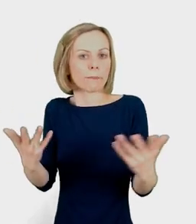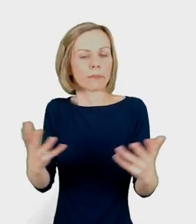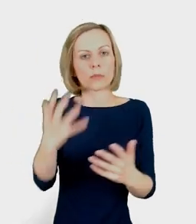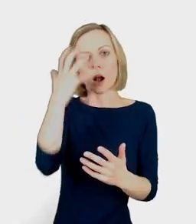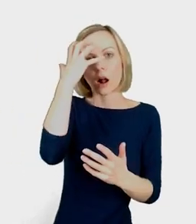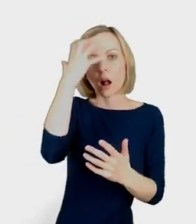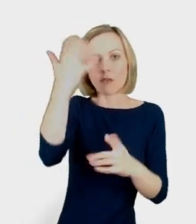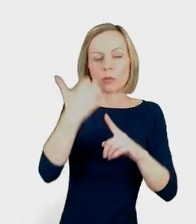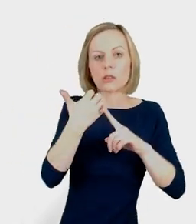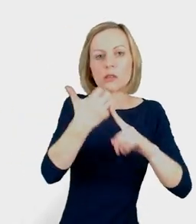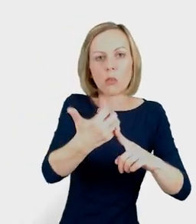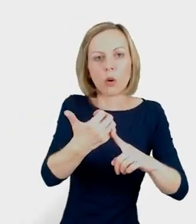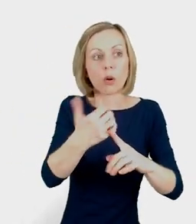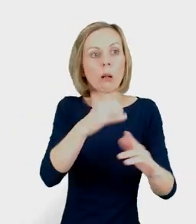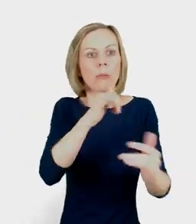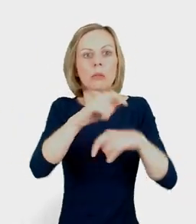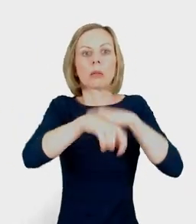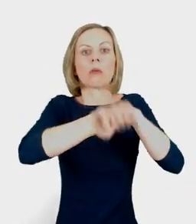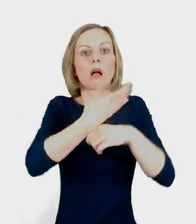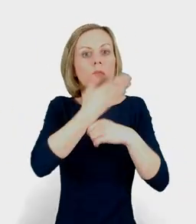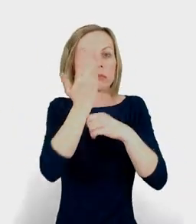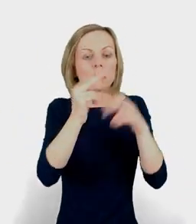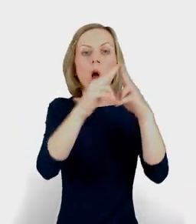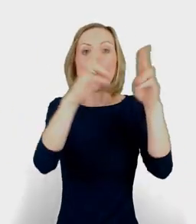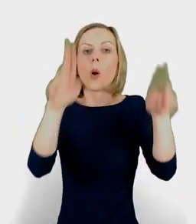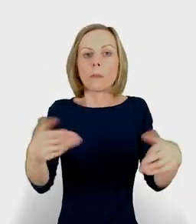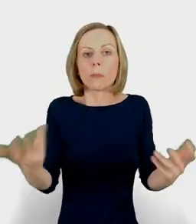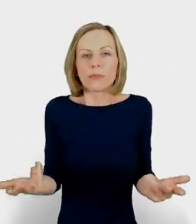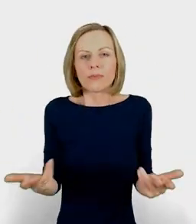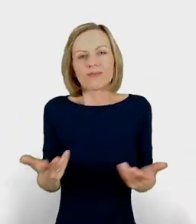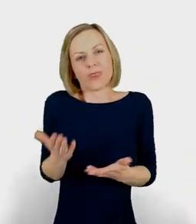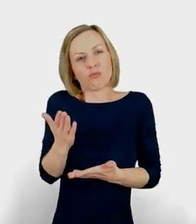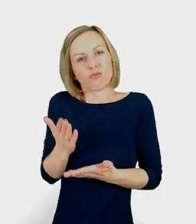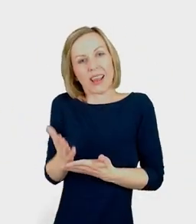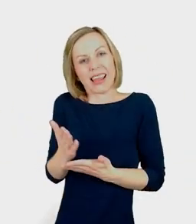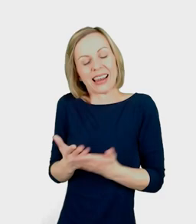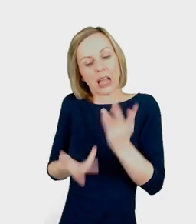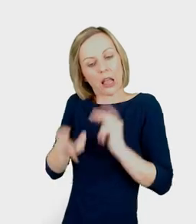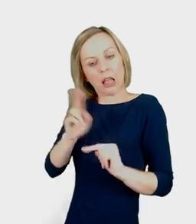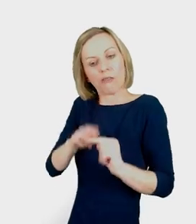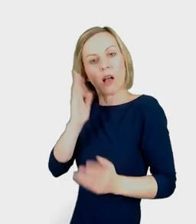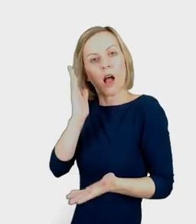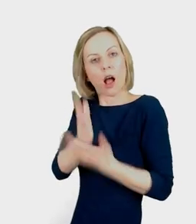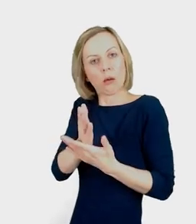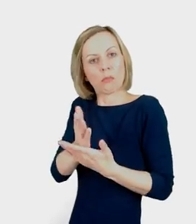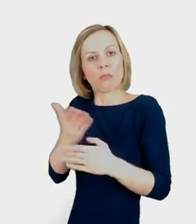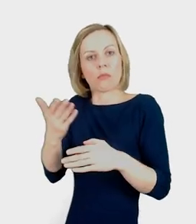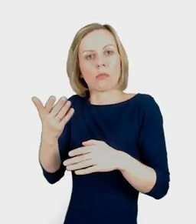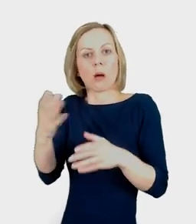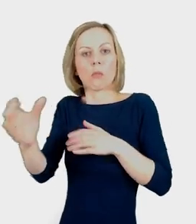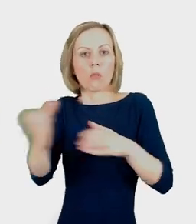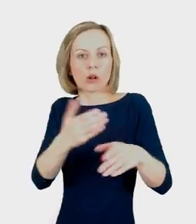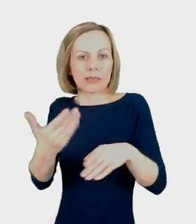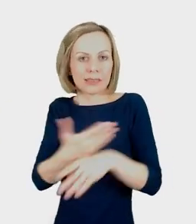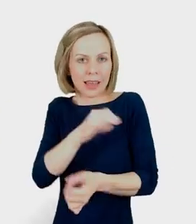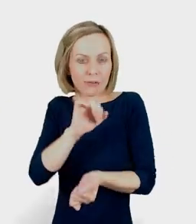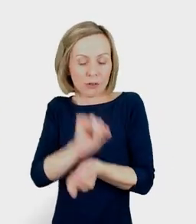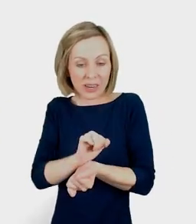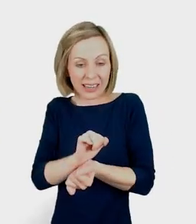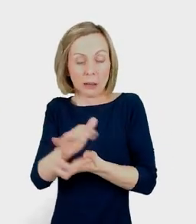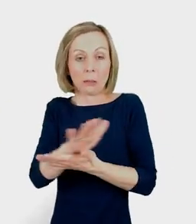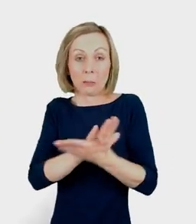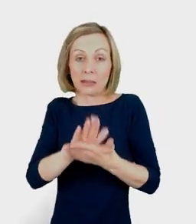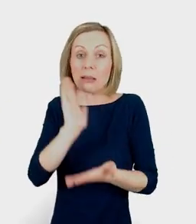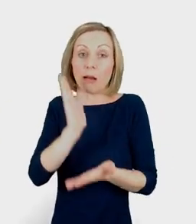government support, they might become homeless as well. And actually, when you think, being a victim of modern slavery is being